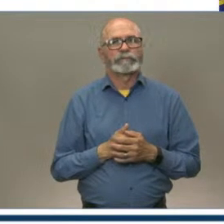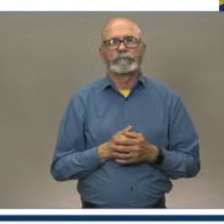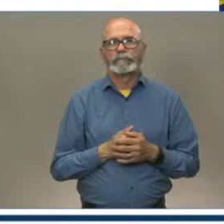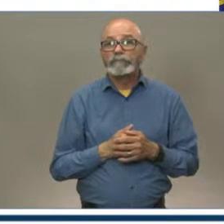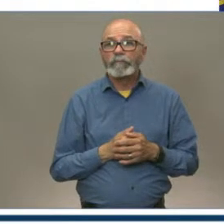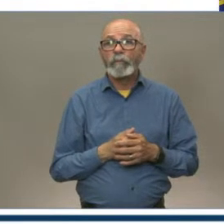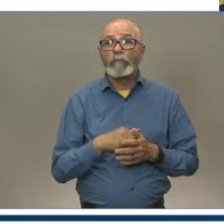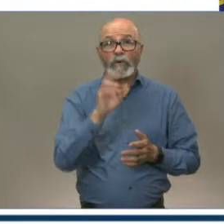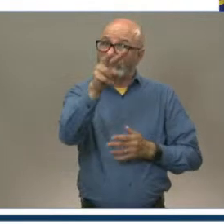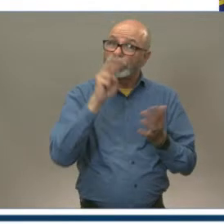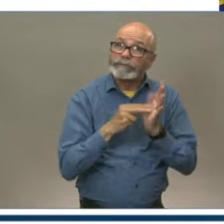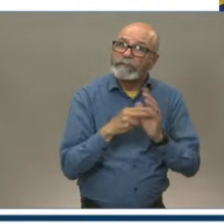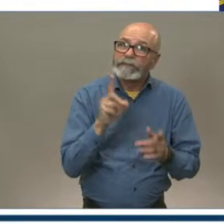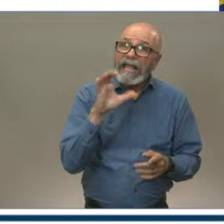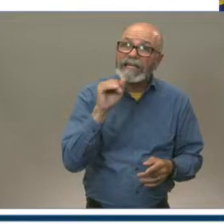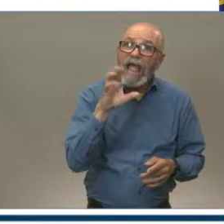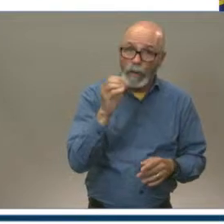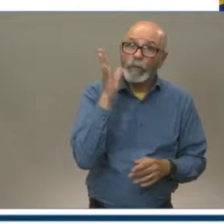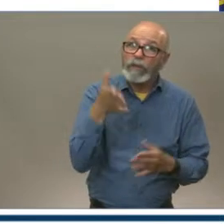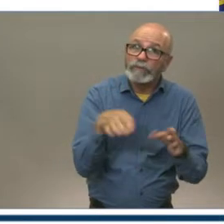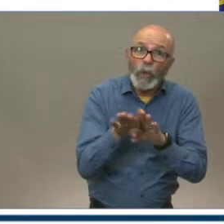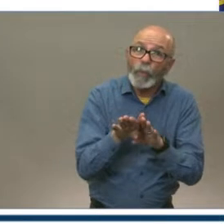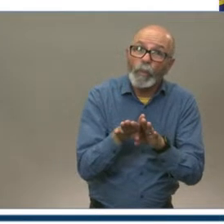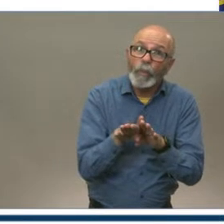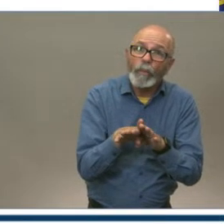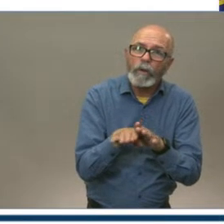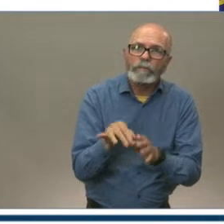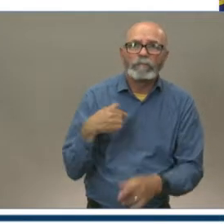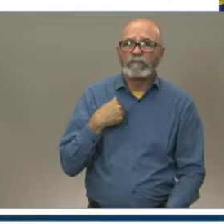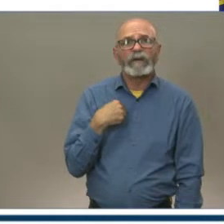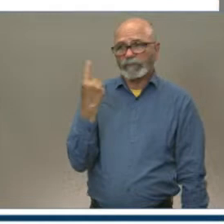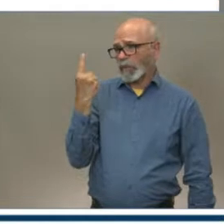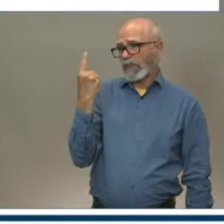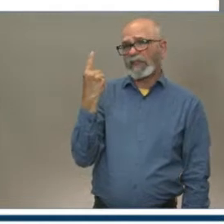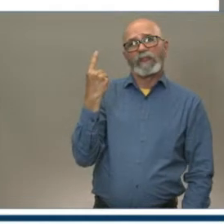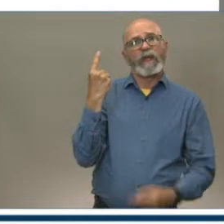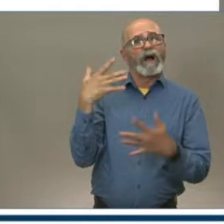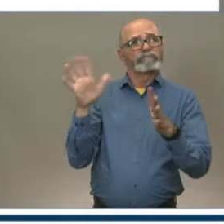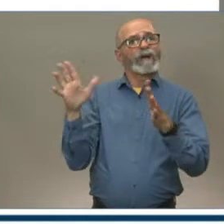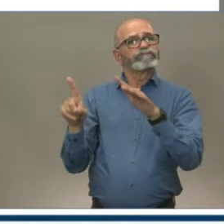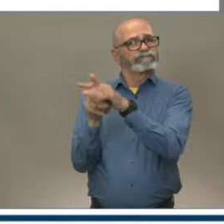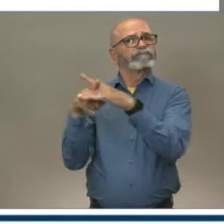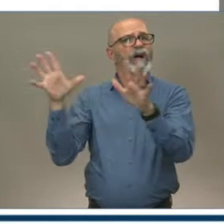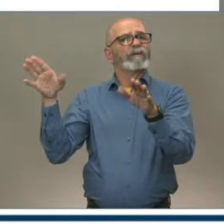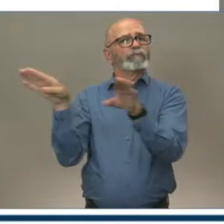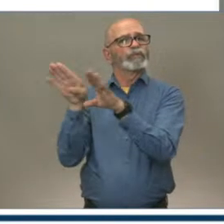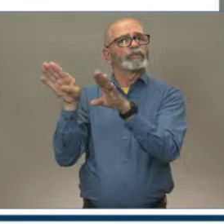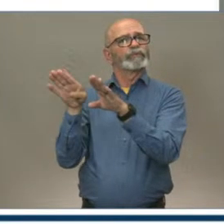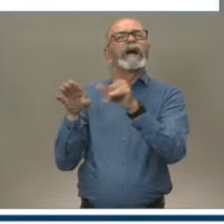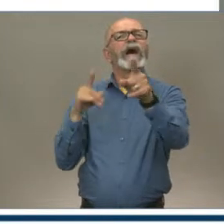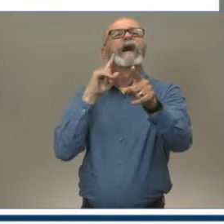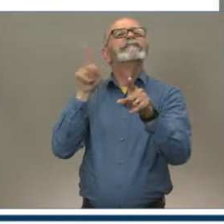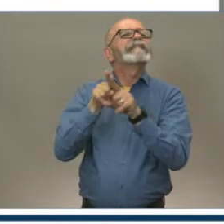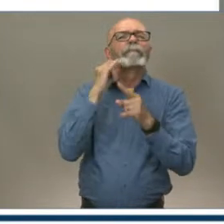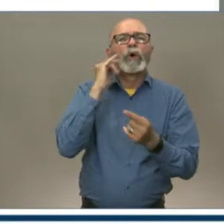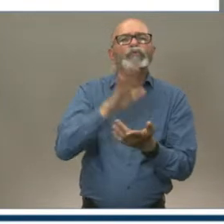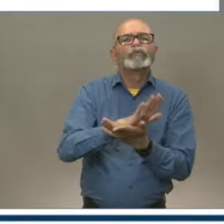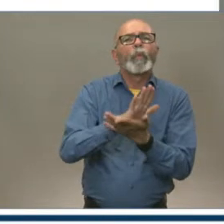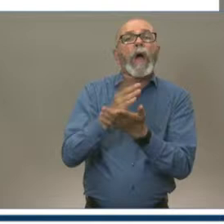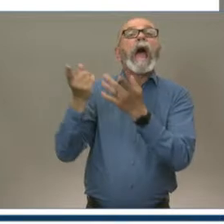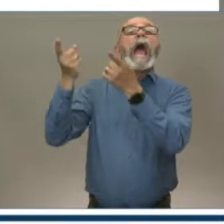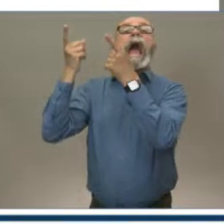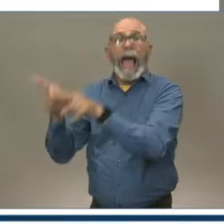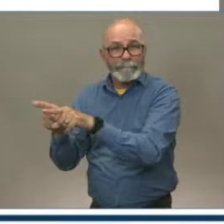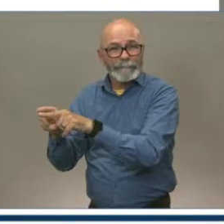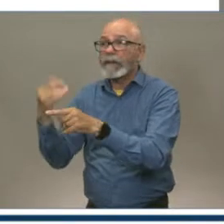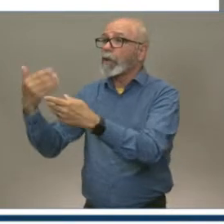you say, when there's a positive case for 3 days? We have a case in a daycare like we're doing in individual schools. Our process is to close them down